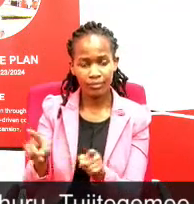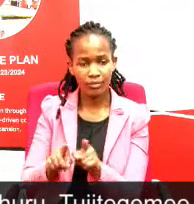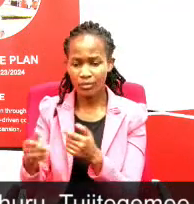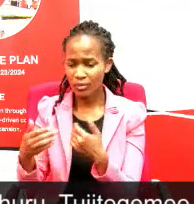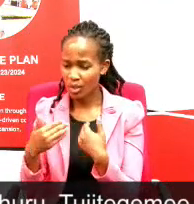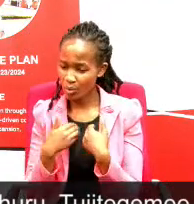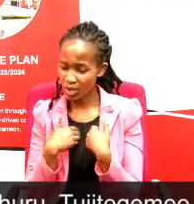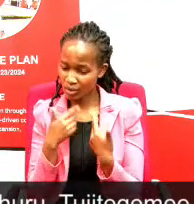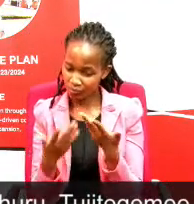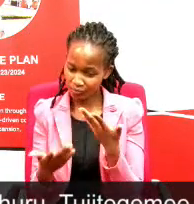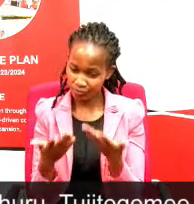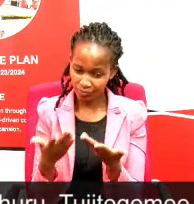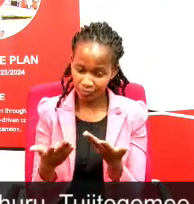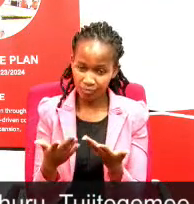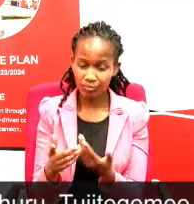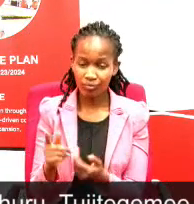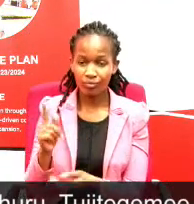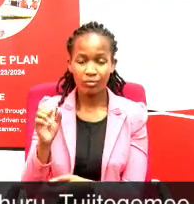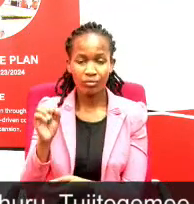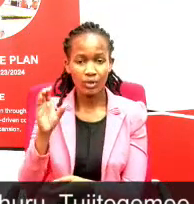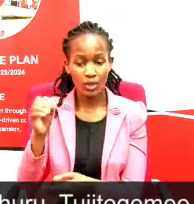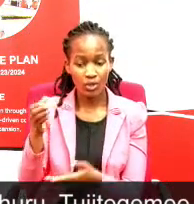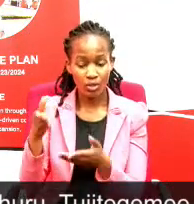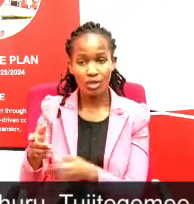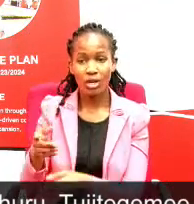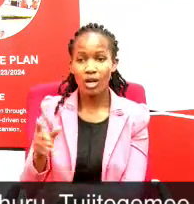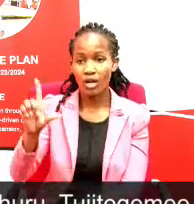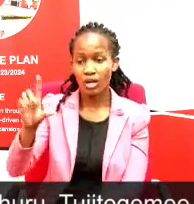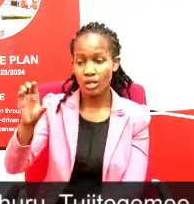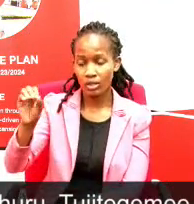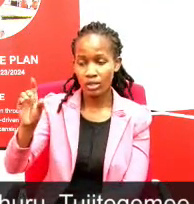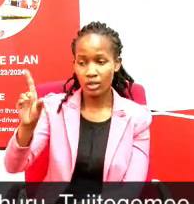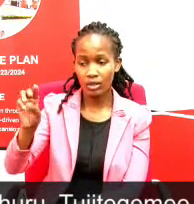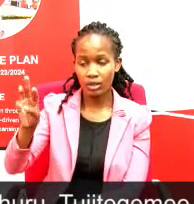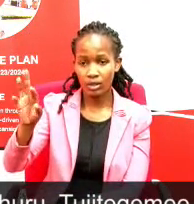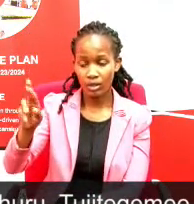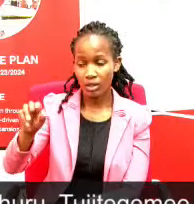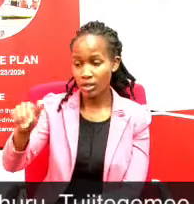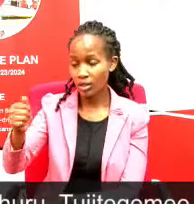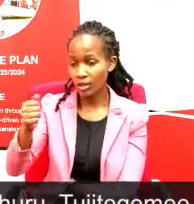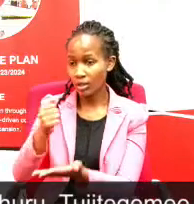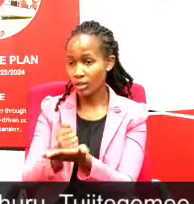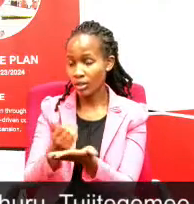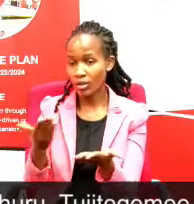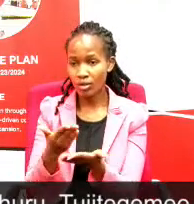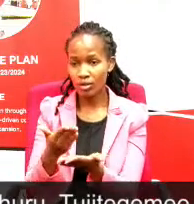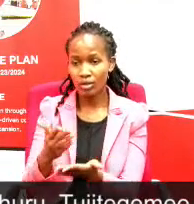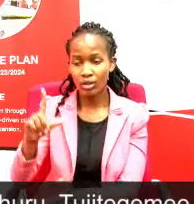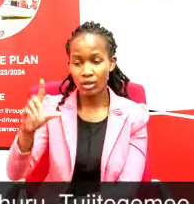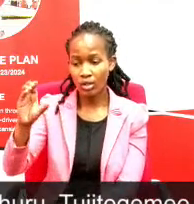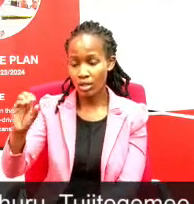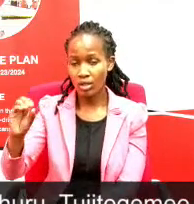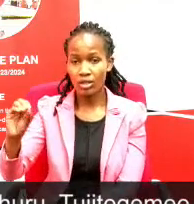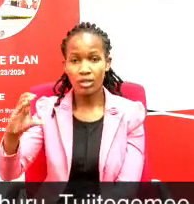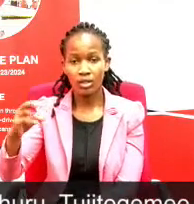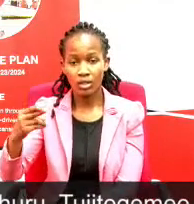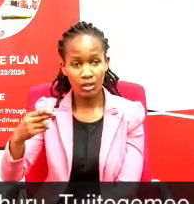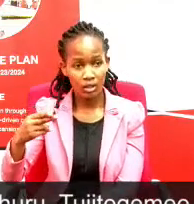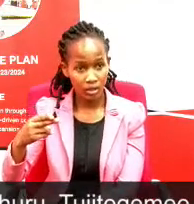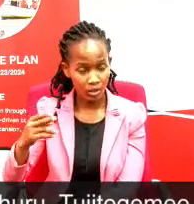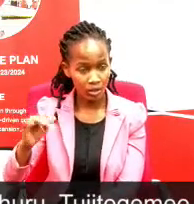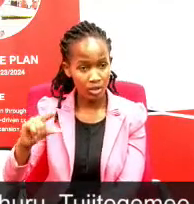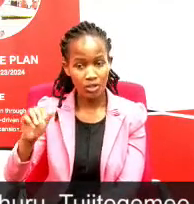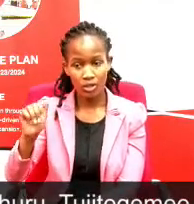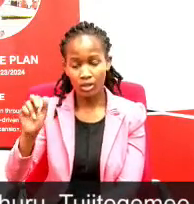have one TSO office here in Lodwar, and another office based in Lokichogyo is only for customs. Give